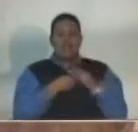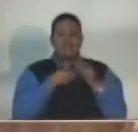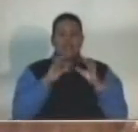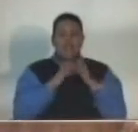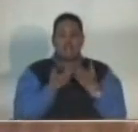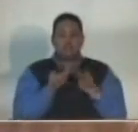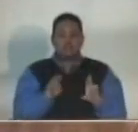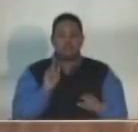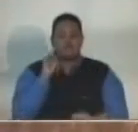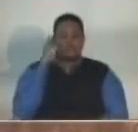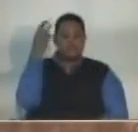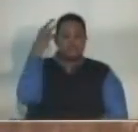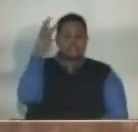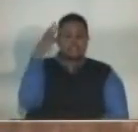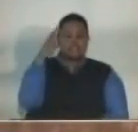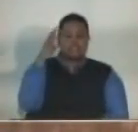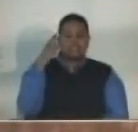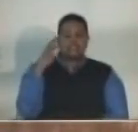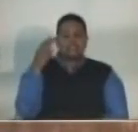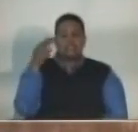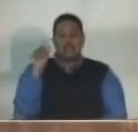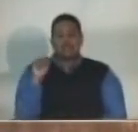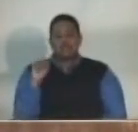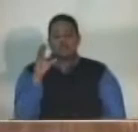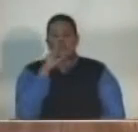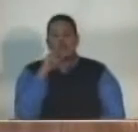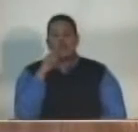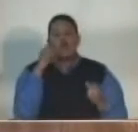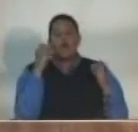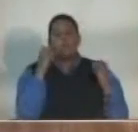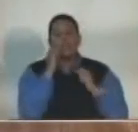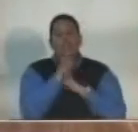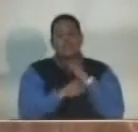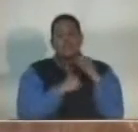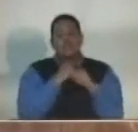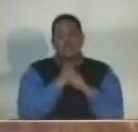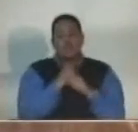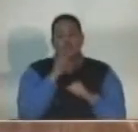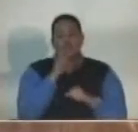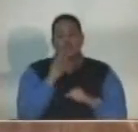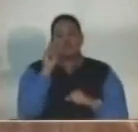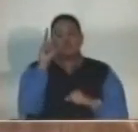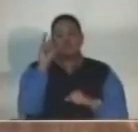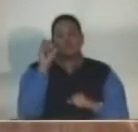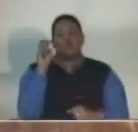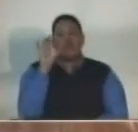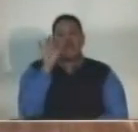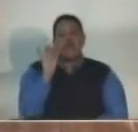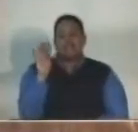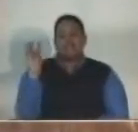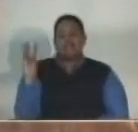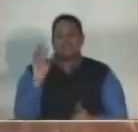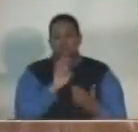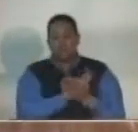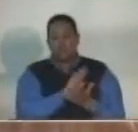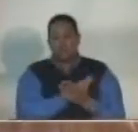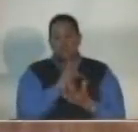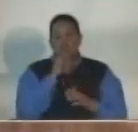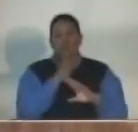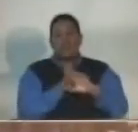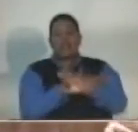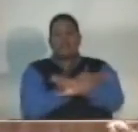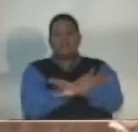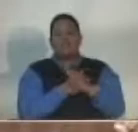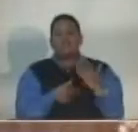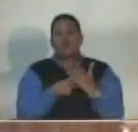classrooms for 16 secondary schools, and over the years refurbished 286 schools to improve the